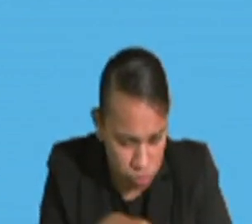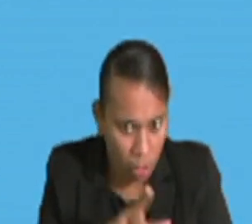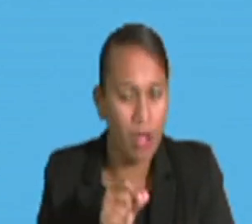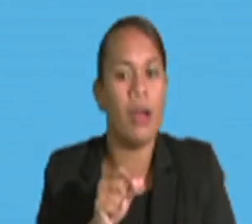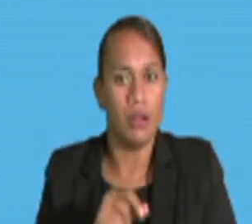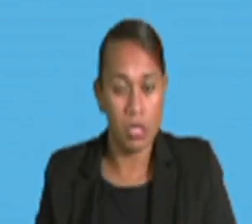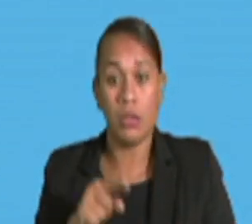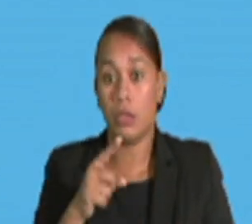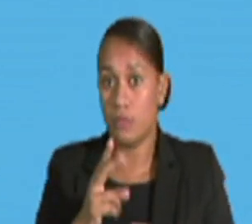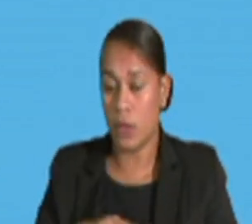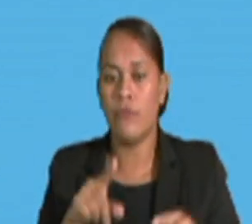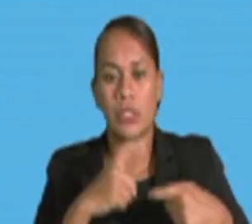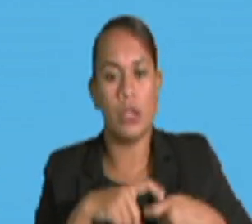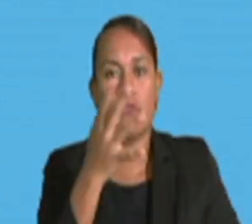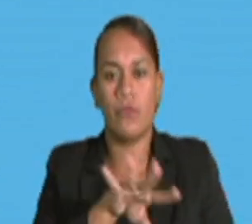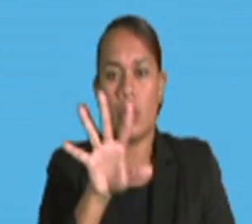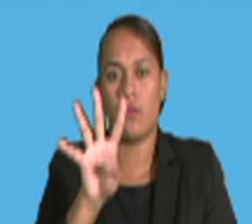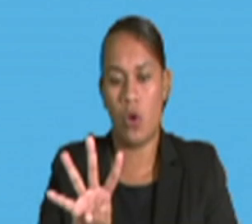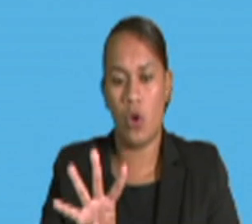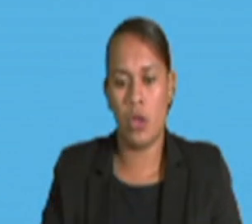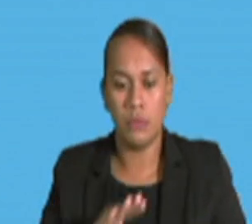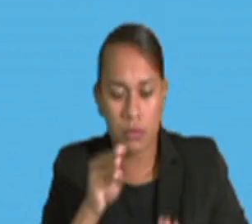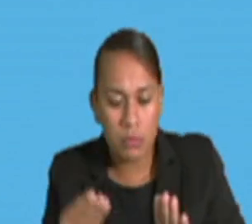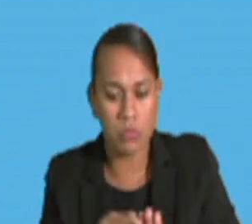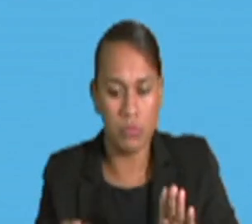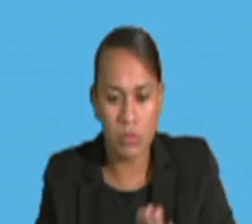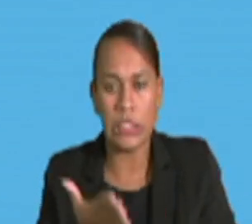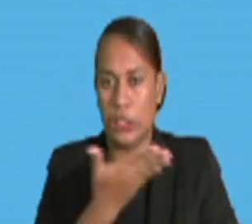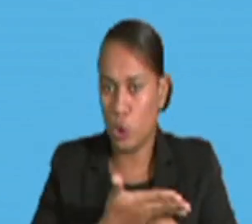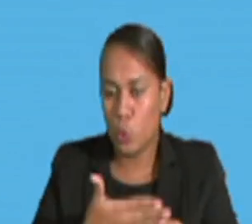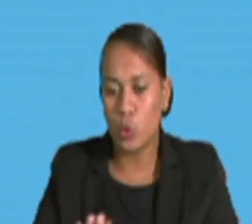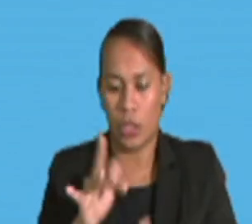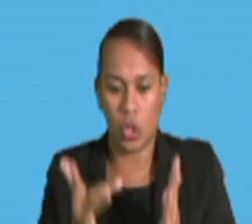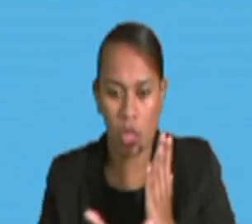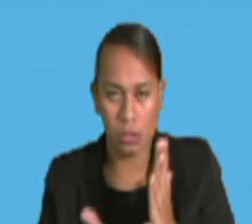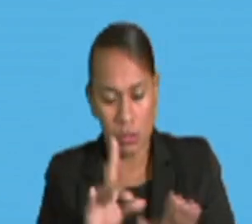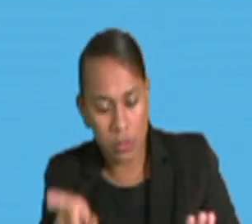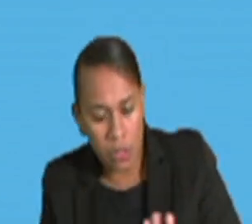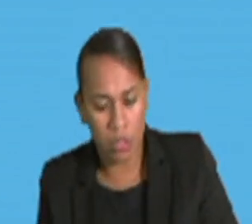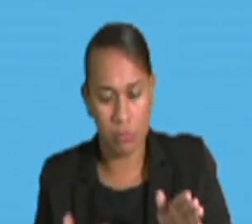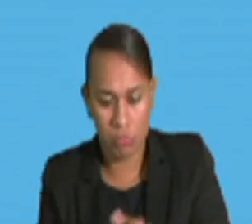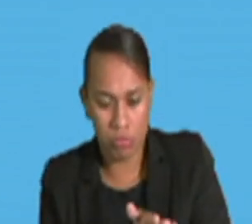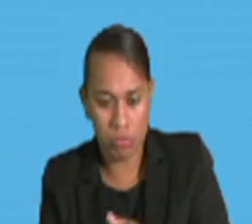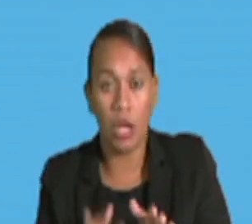countries who have already ingrained such technology within their passports.